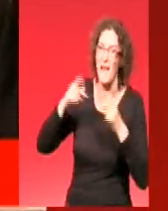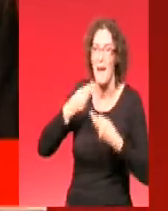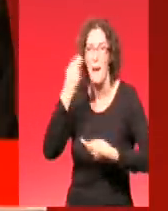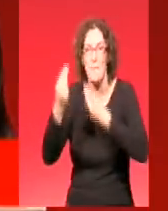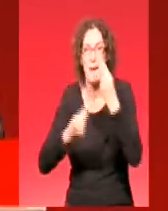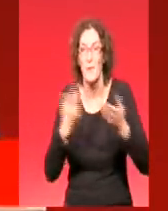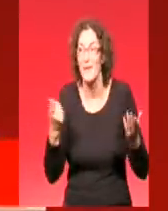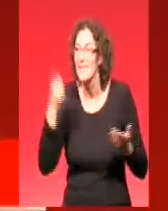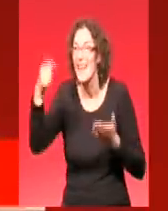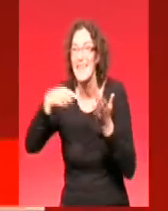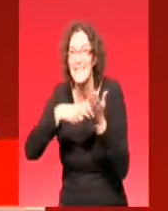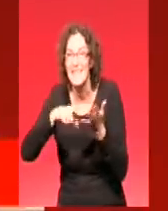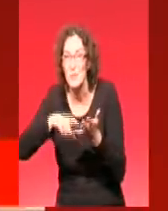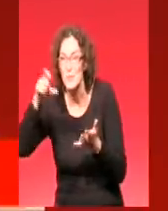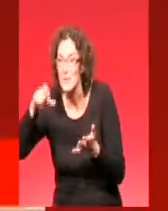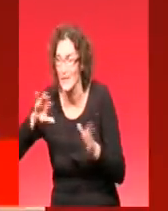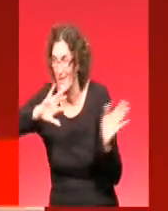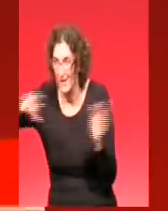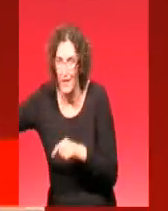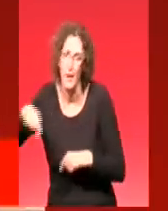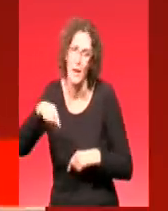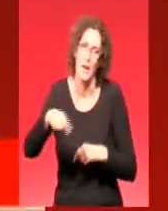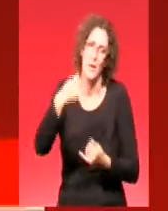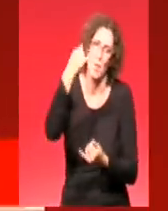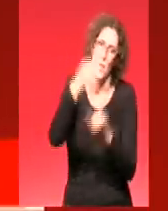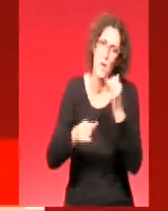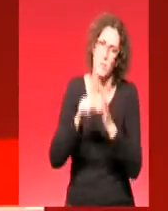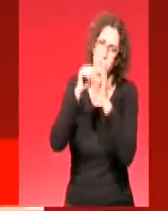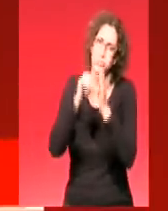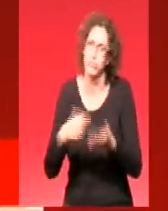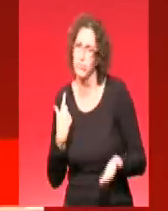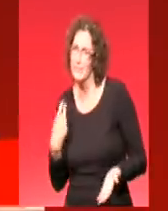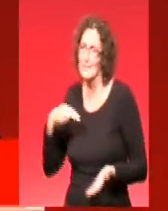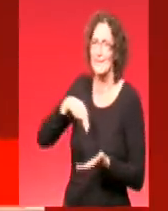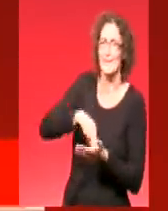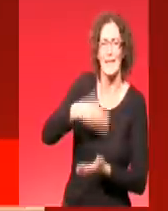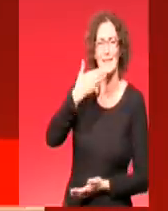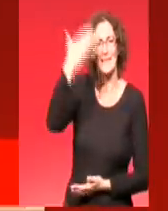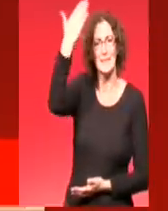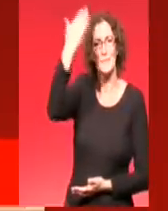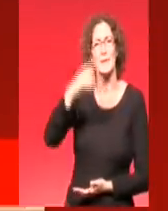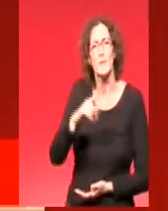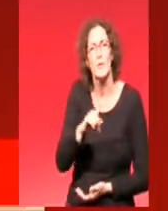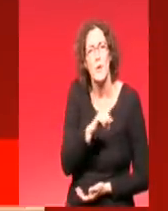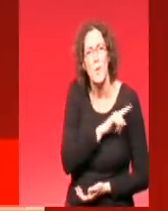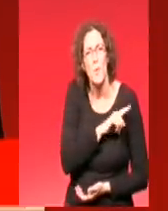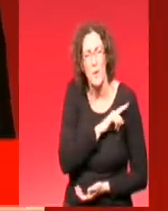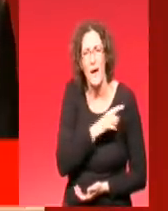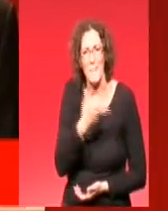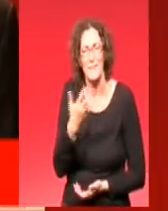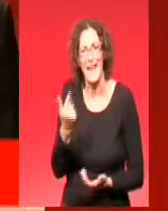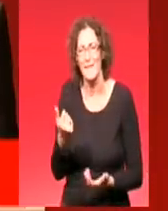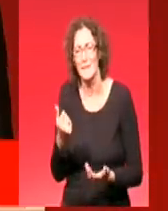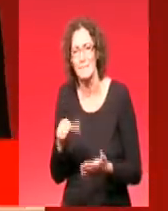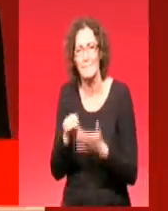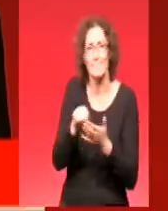TUC. This has always been one of the hardest speeches to give. For at its heart, there is a tension